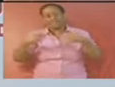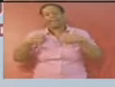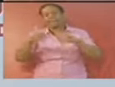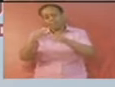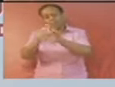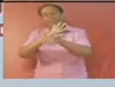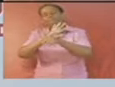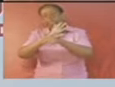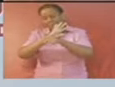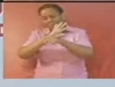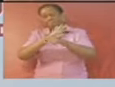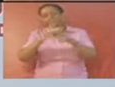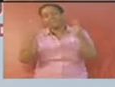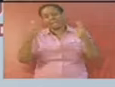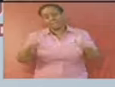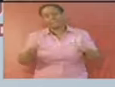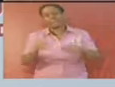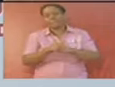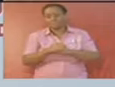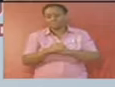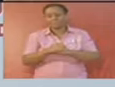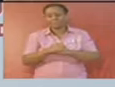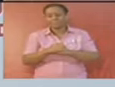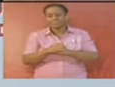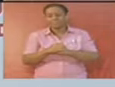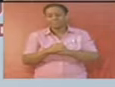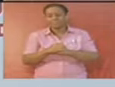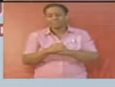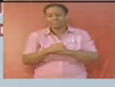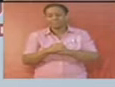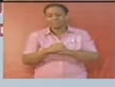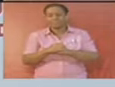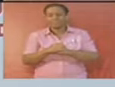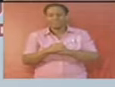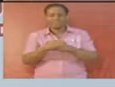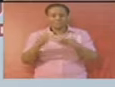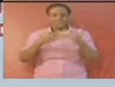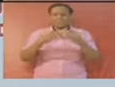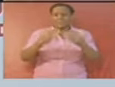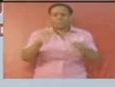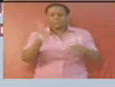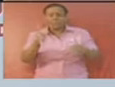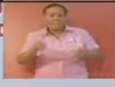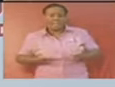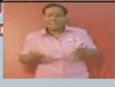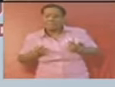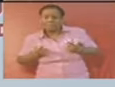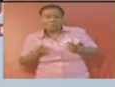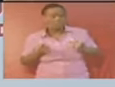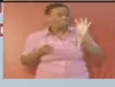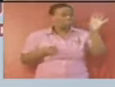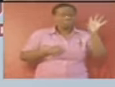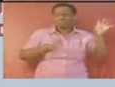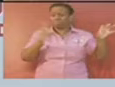no respecter of geography. It is no respecter of whether you have a PhD,